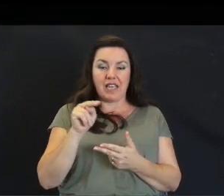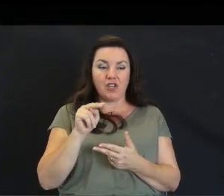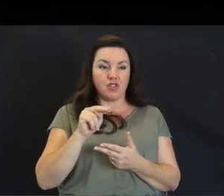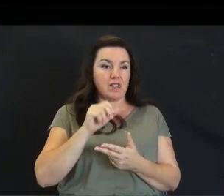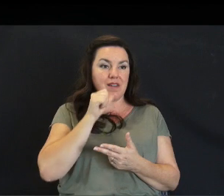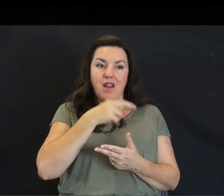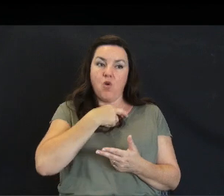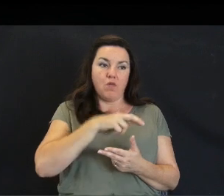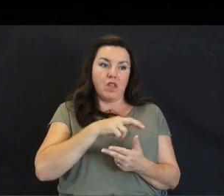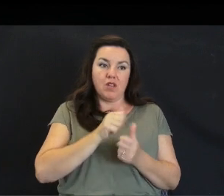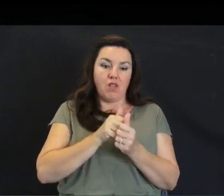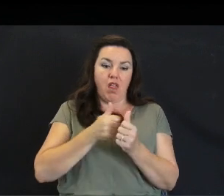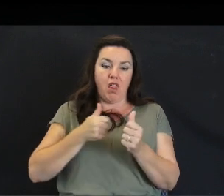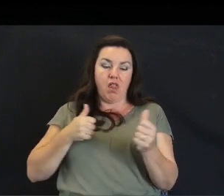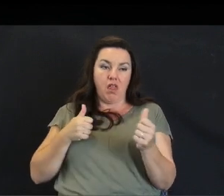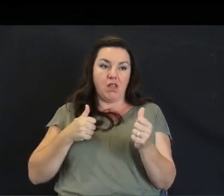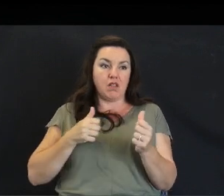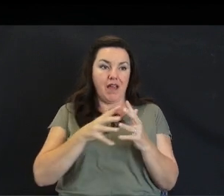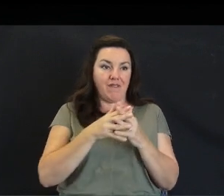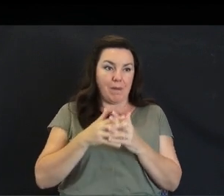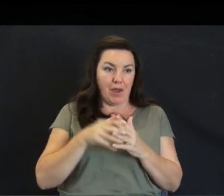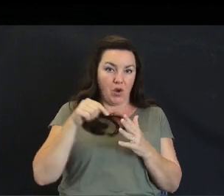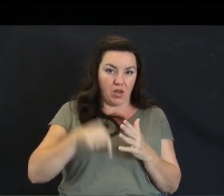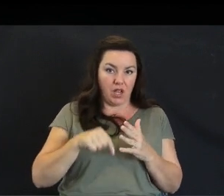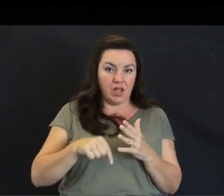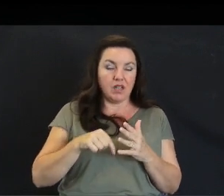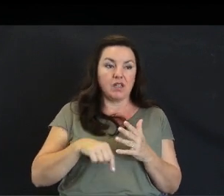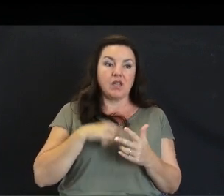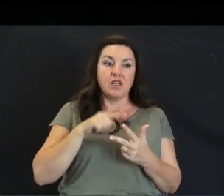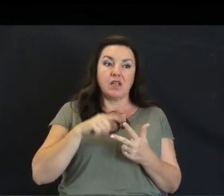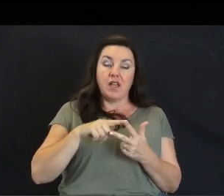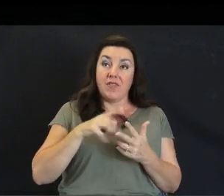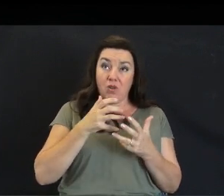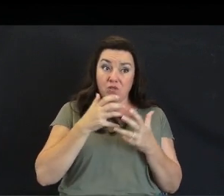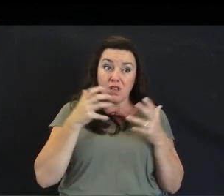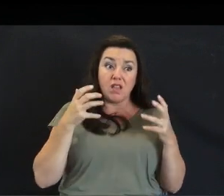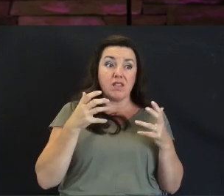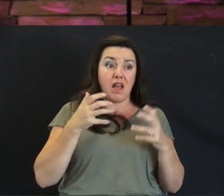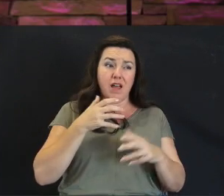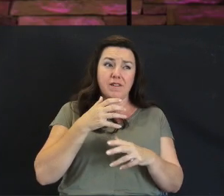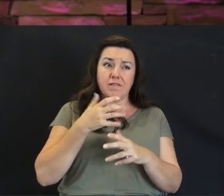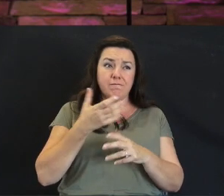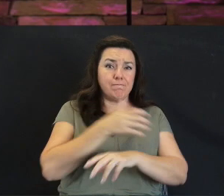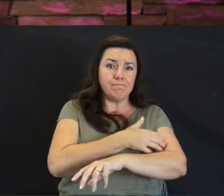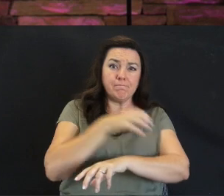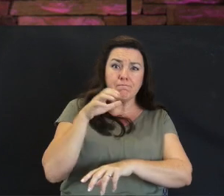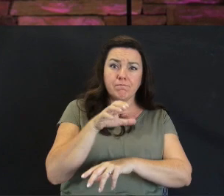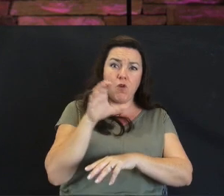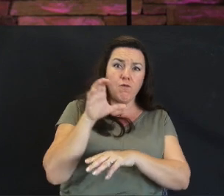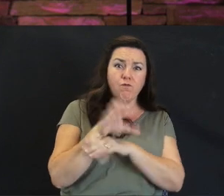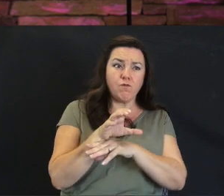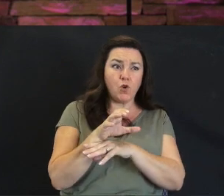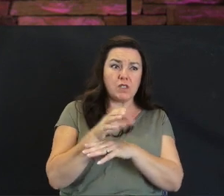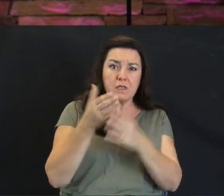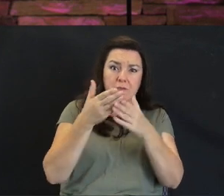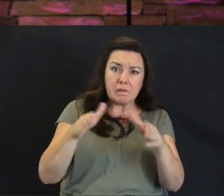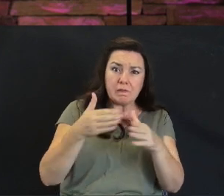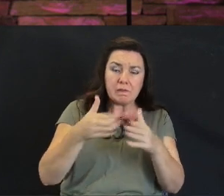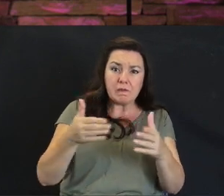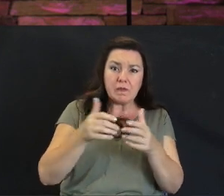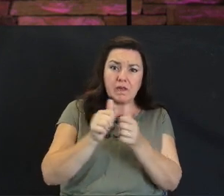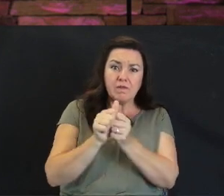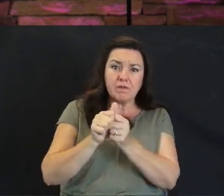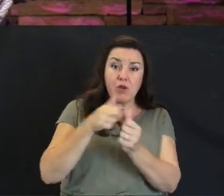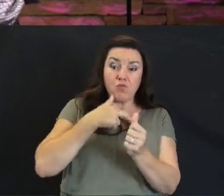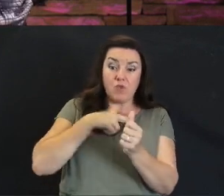fact That there are intense forces coming against this country Seeking to get us to be an ever increasingly secular